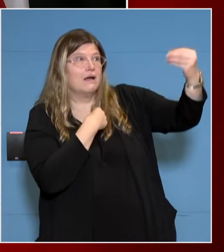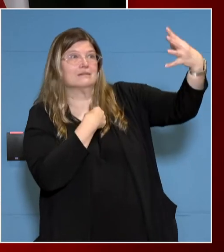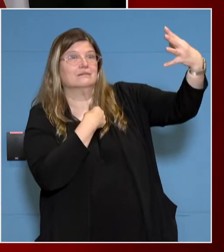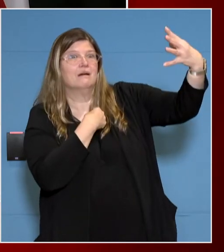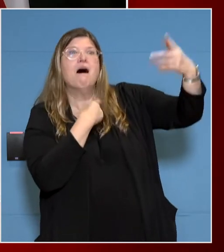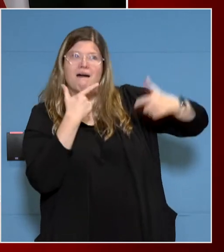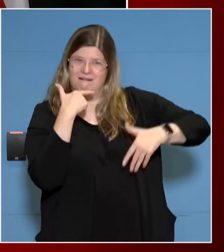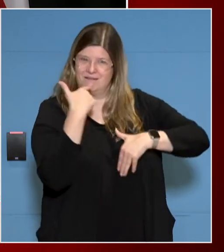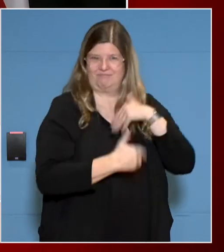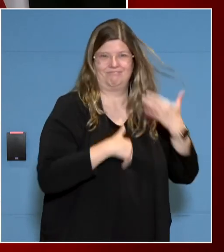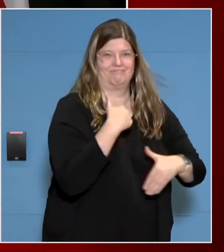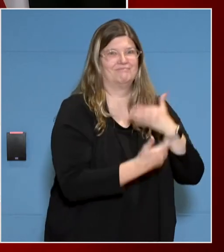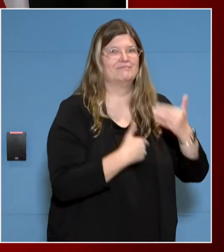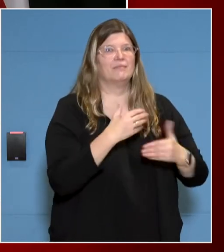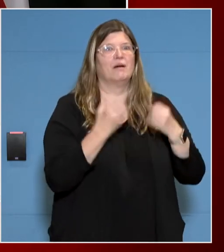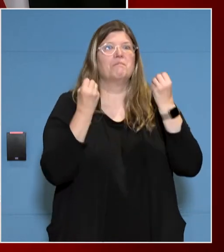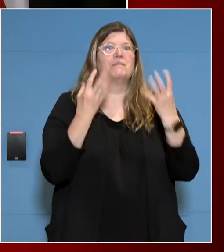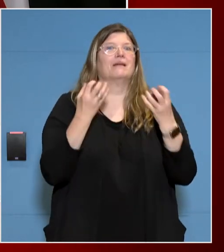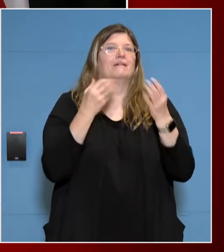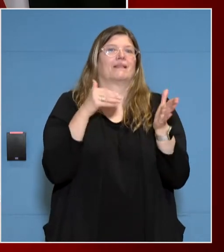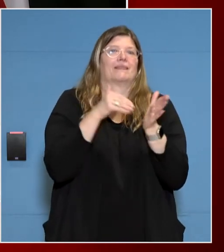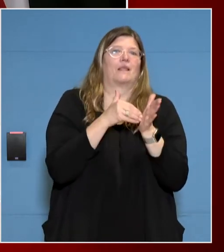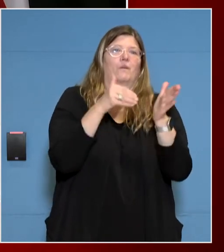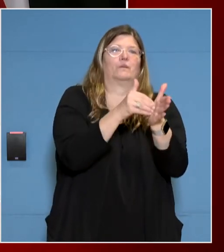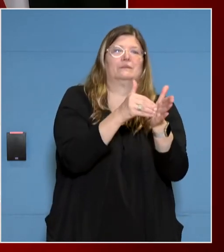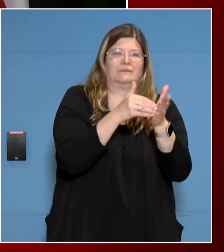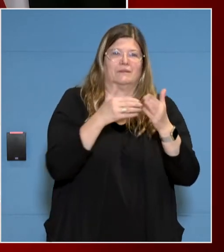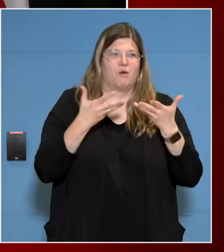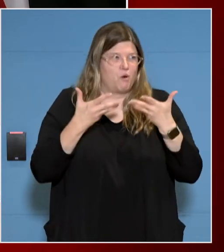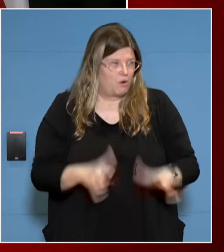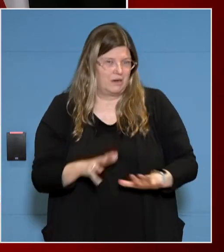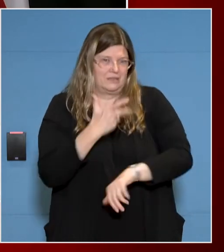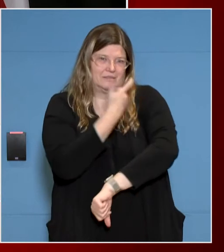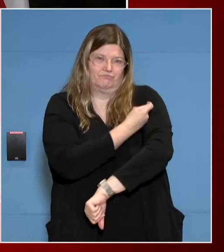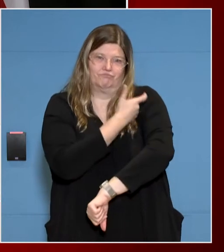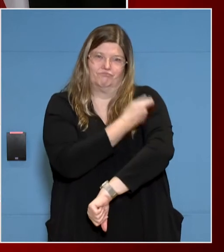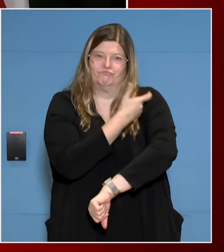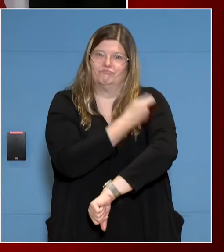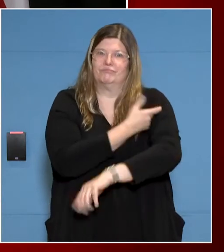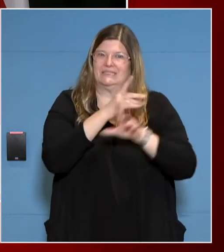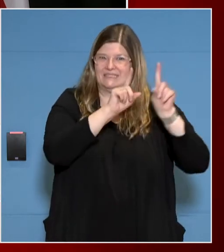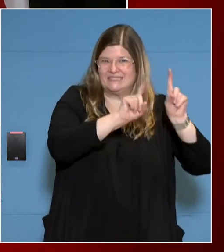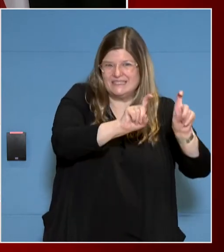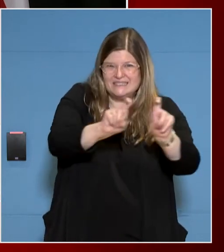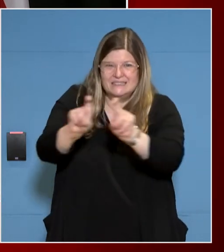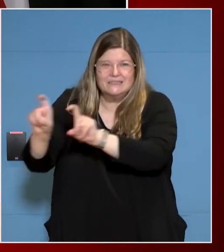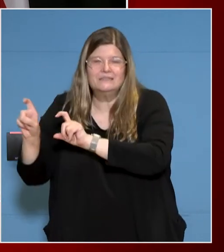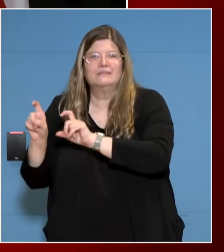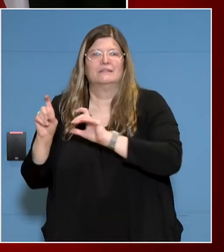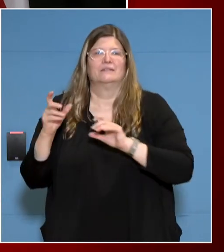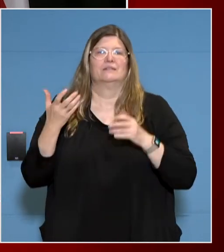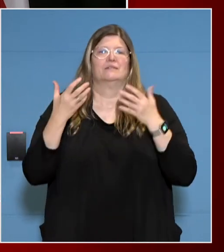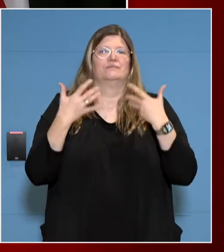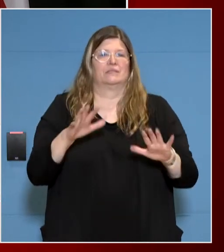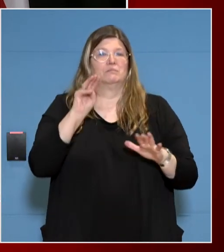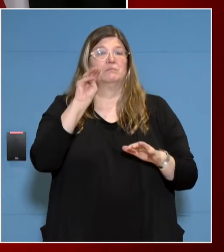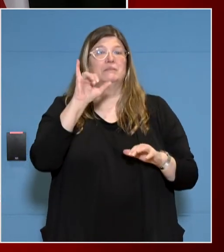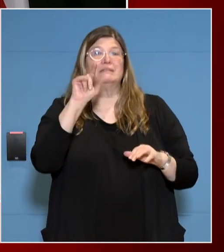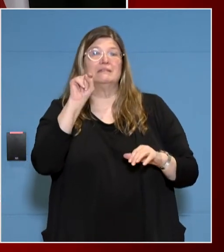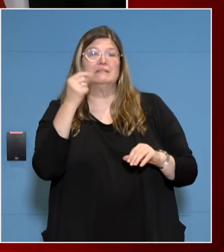people. Those of us in healthcare and science want to address the myths and the misconceptions with this vaccine and help everyone in